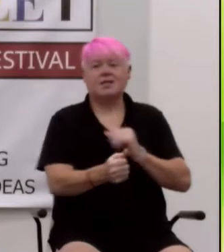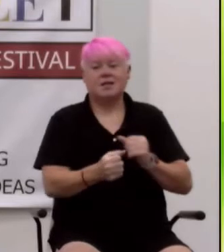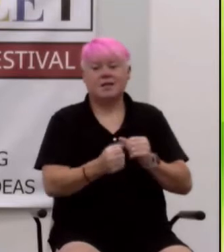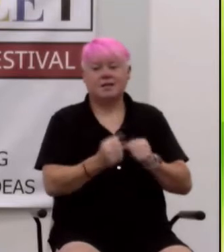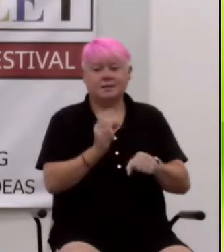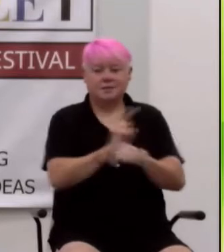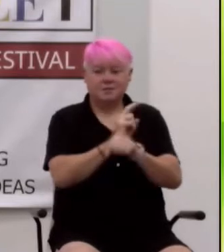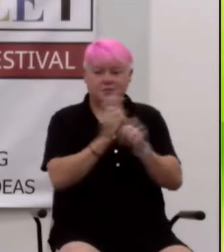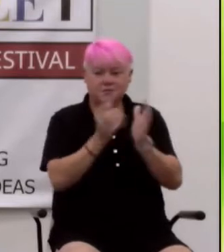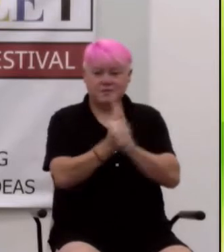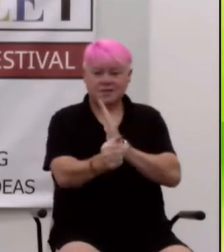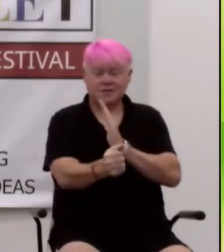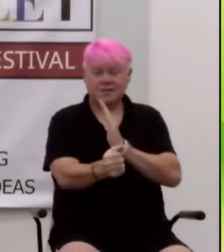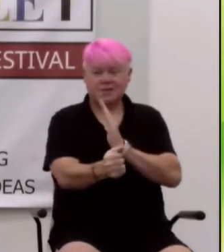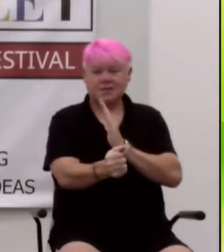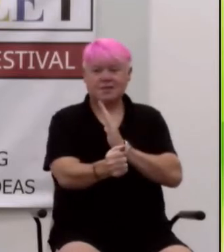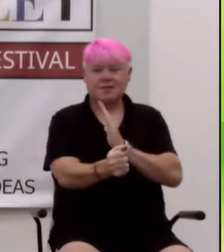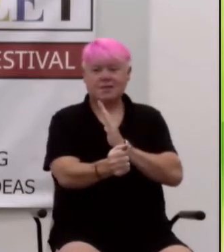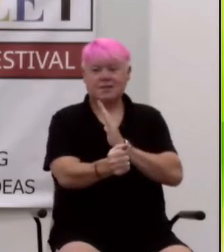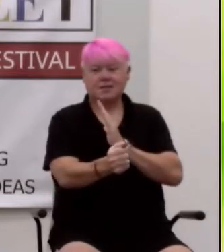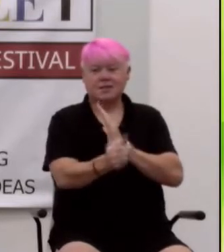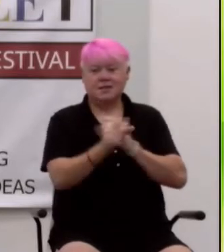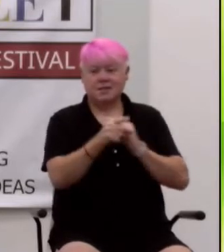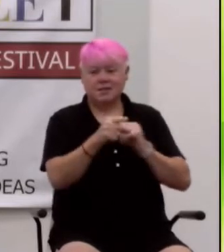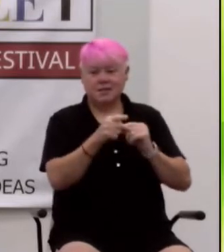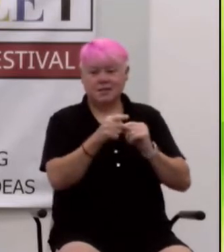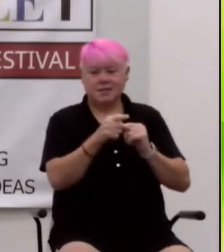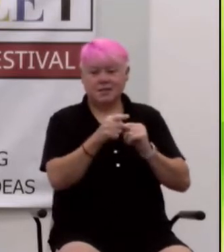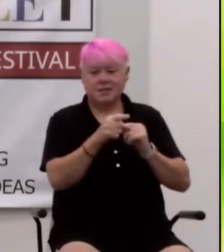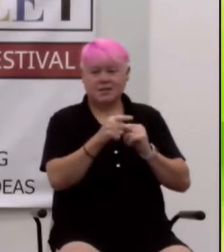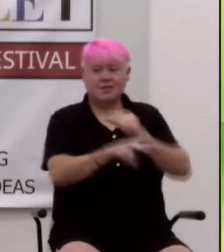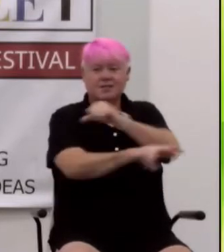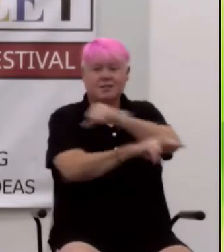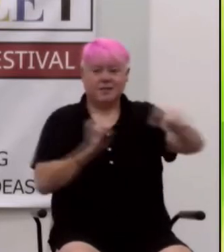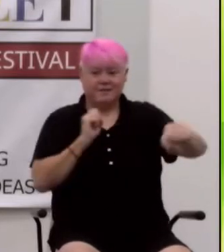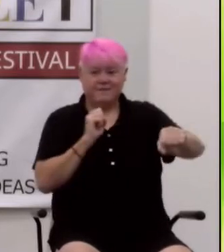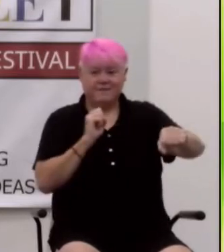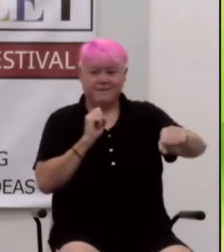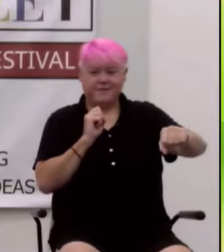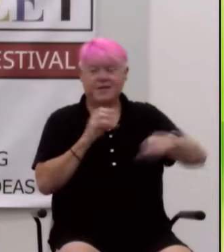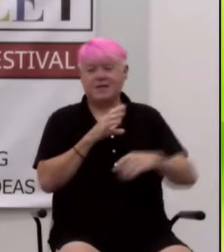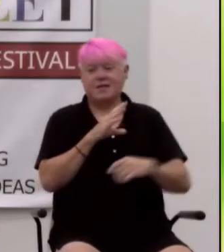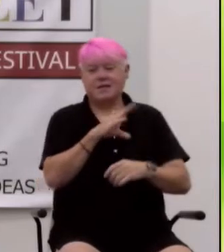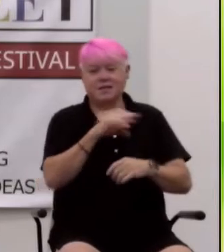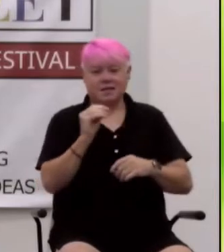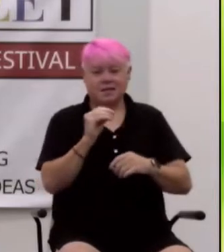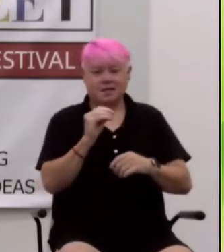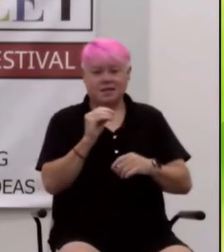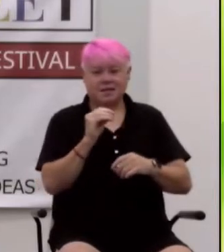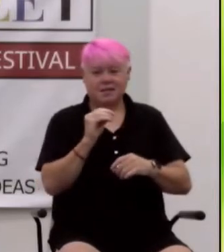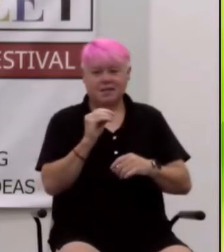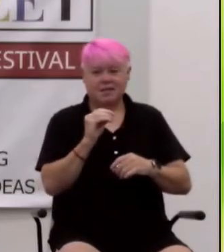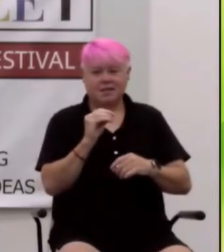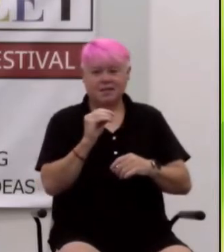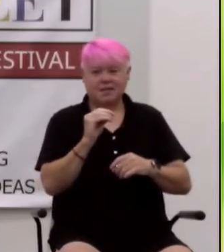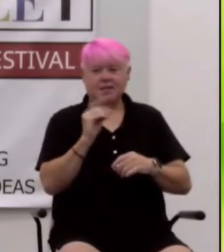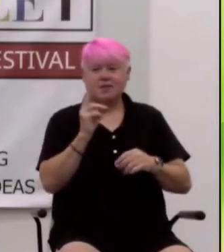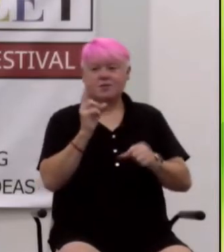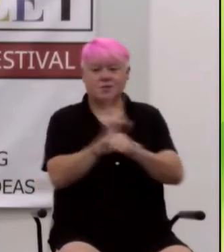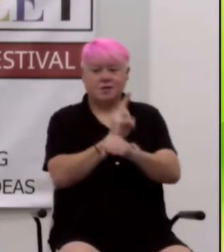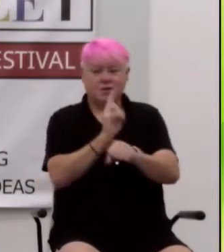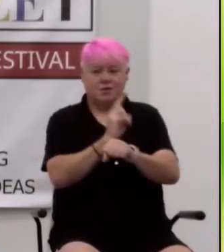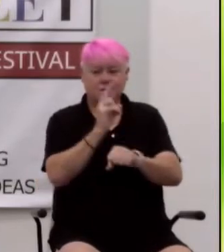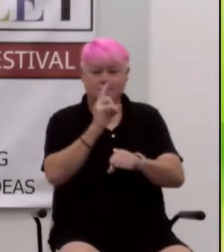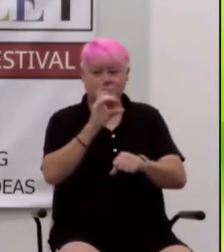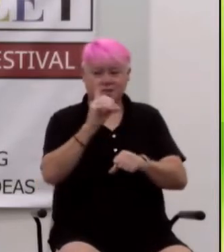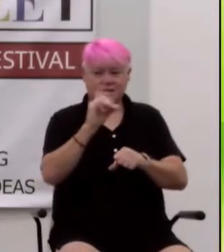has is he's a heck of a burglar. And he also knows how to use dynamite. So